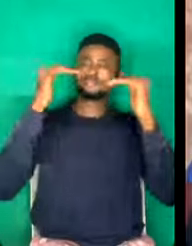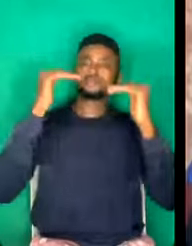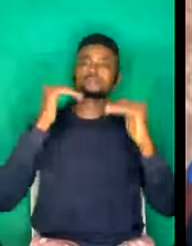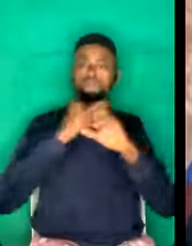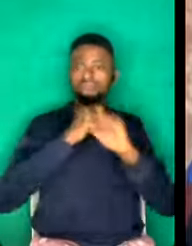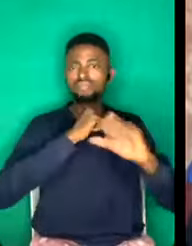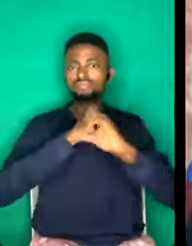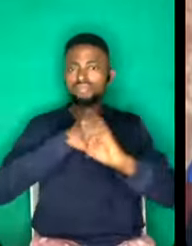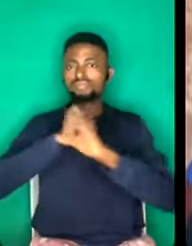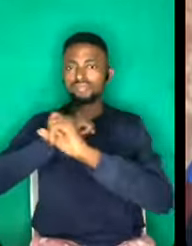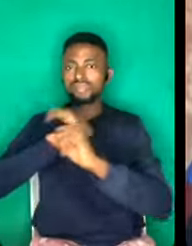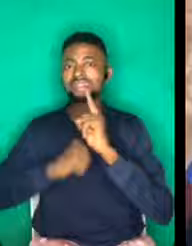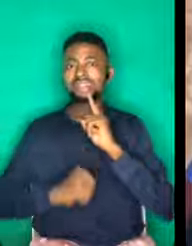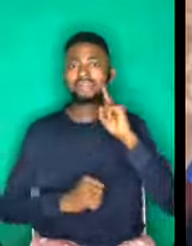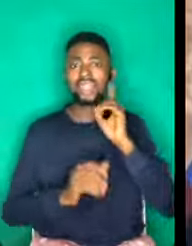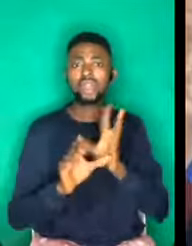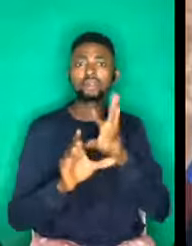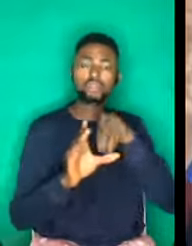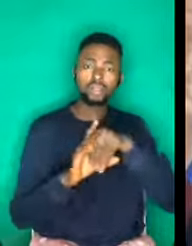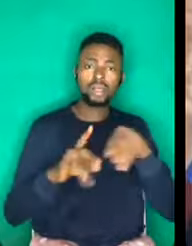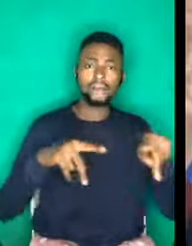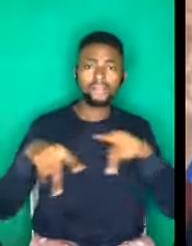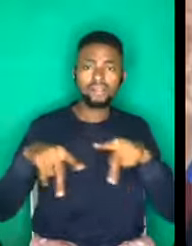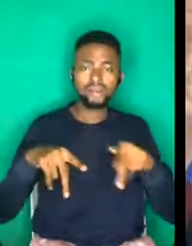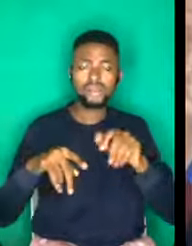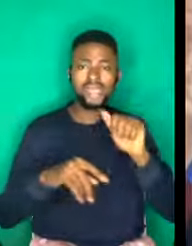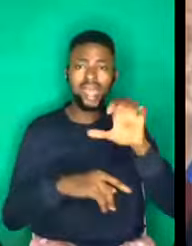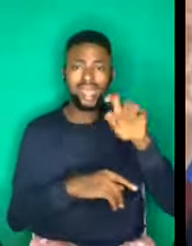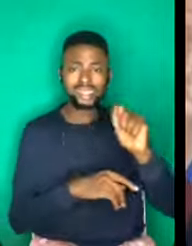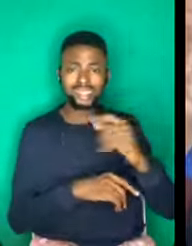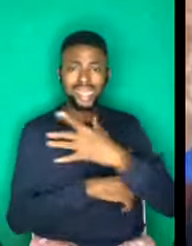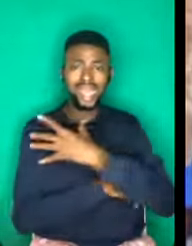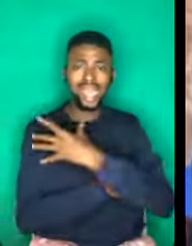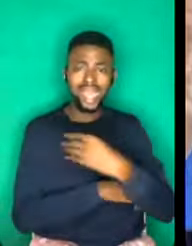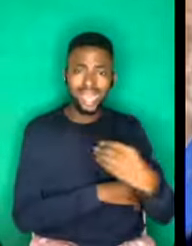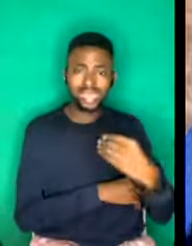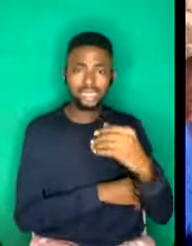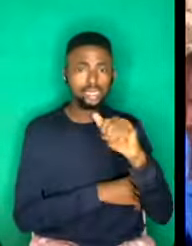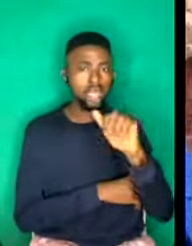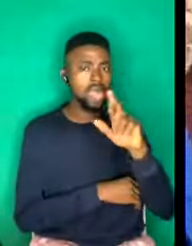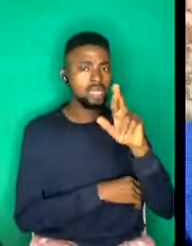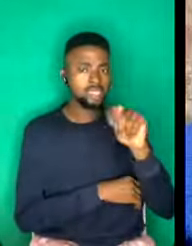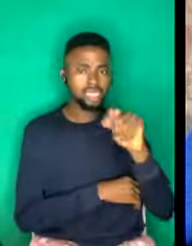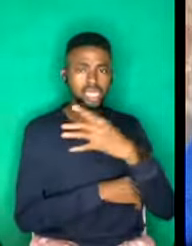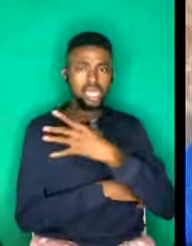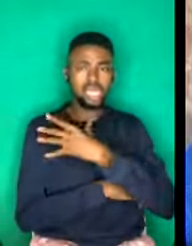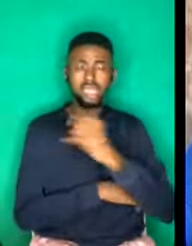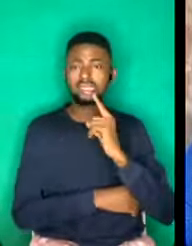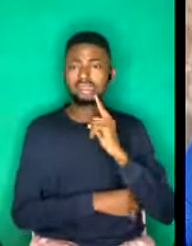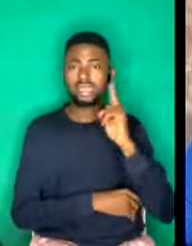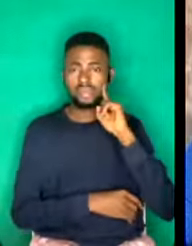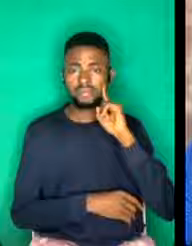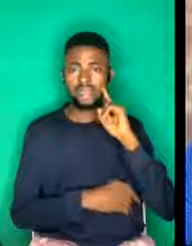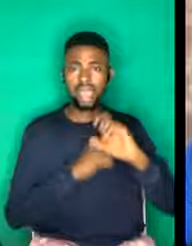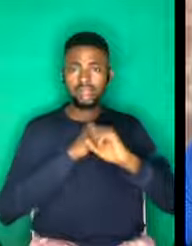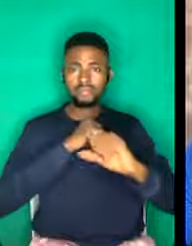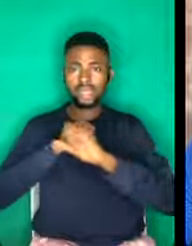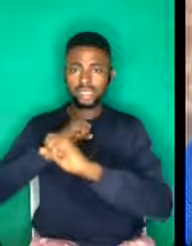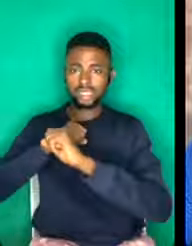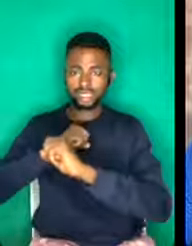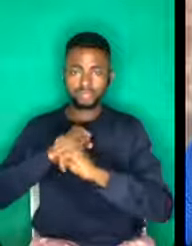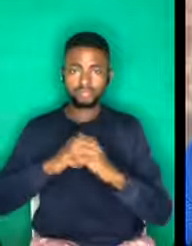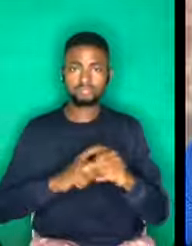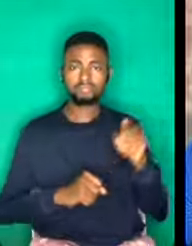performing arts, and deaf advocacy. Samuel James has